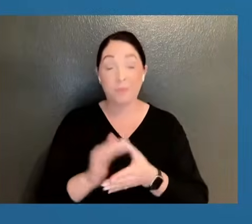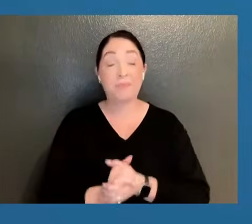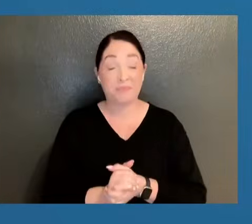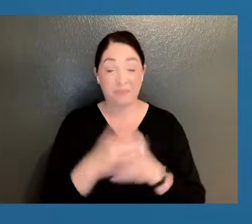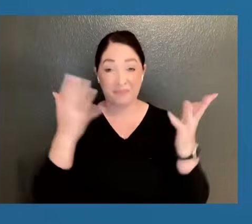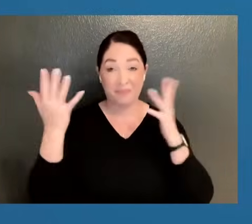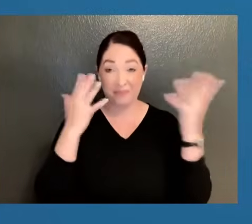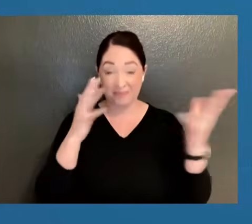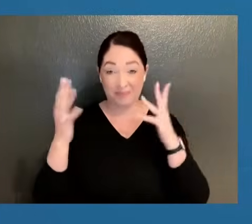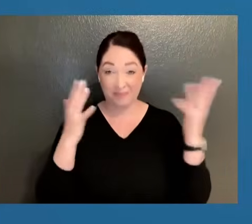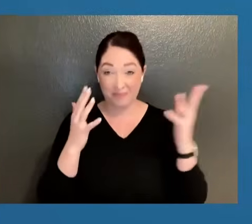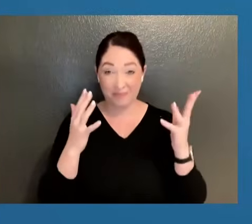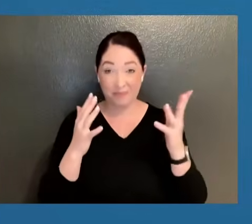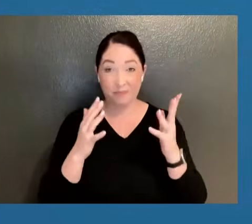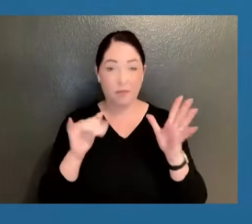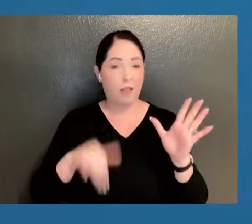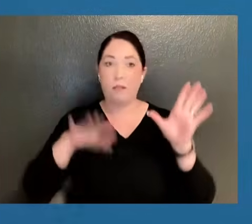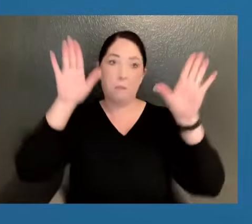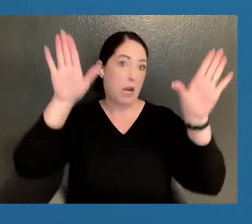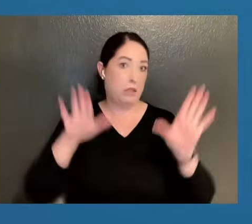And this is incredible.